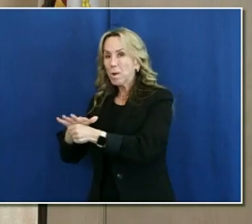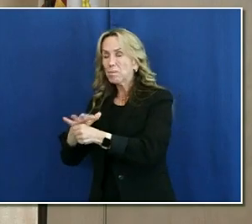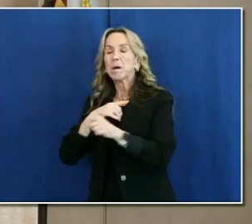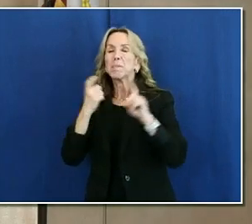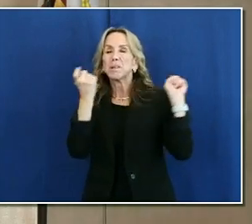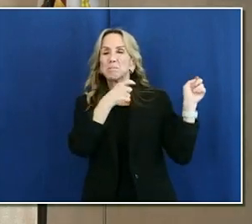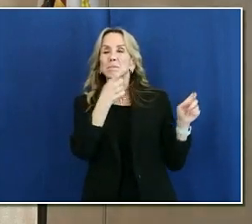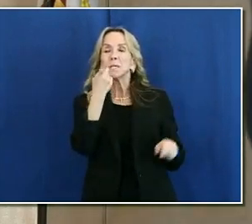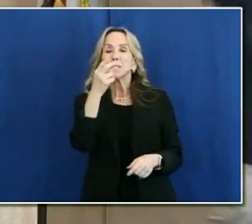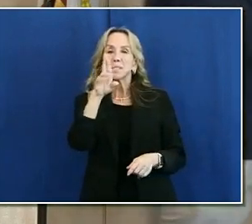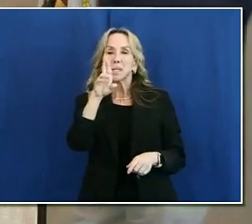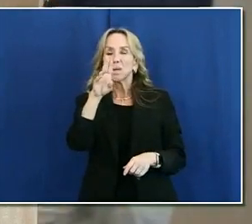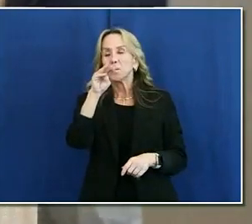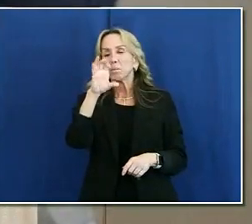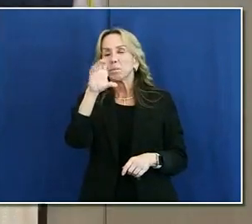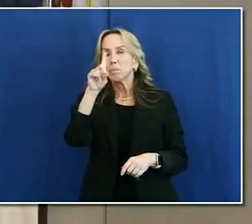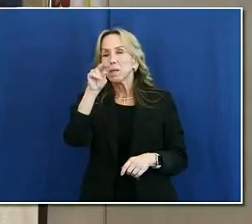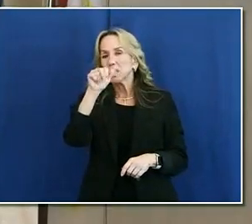take that piece.